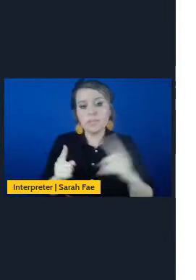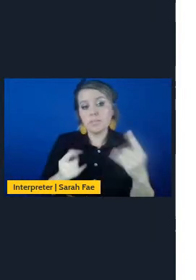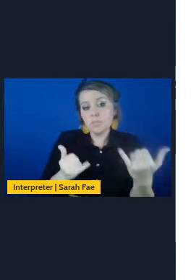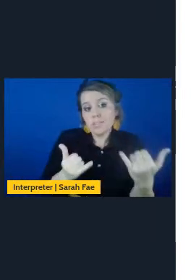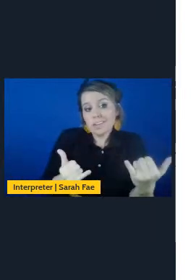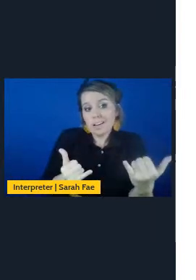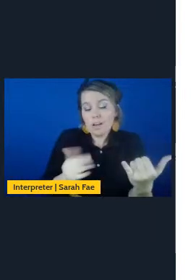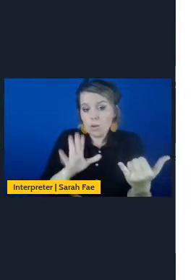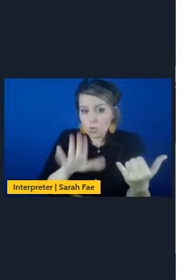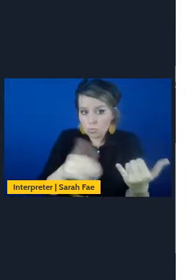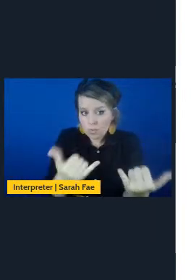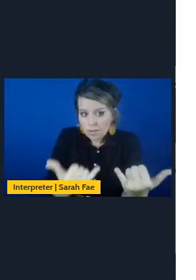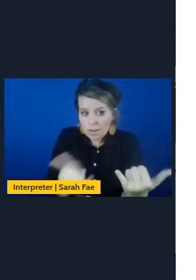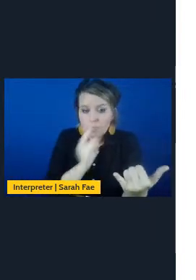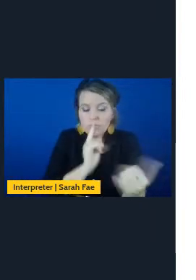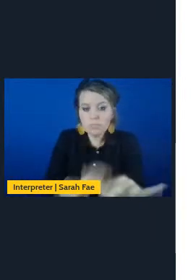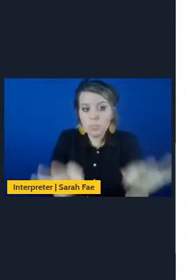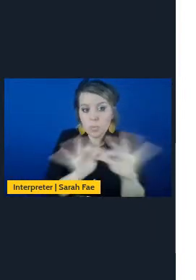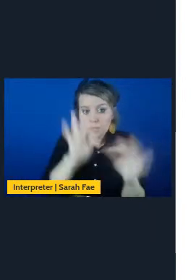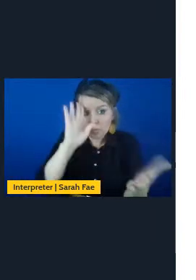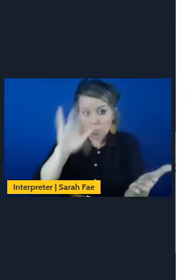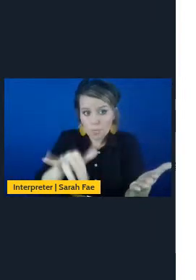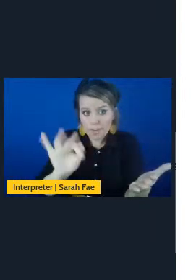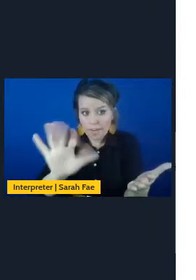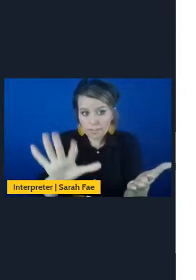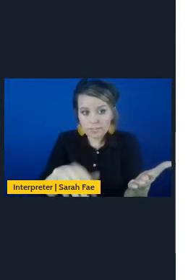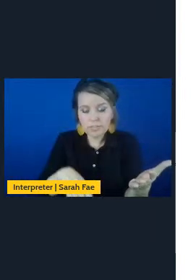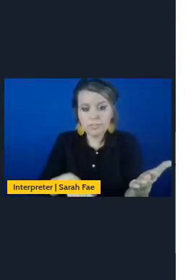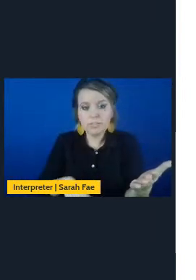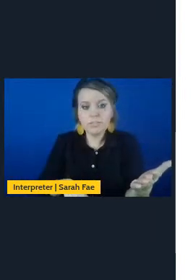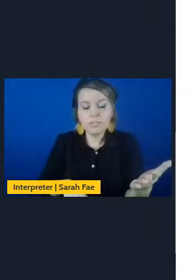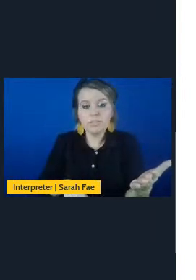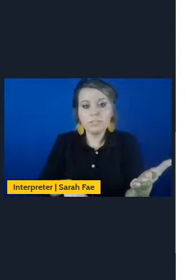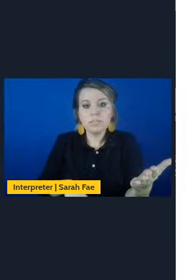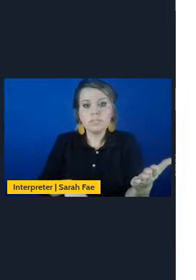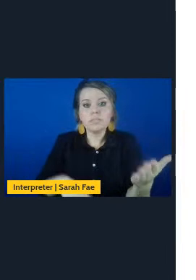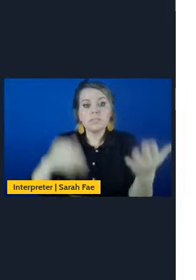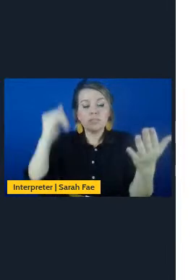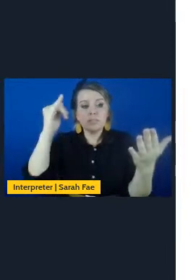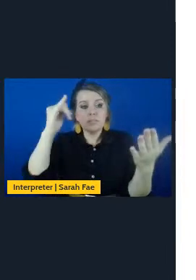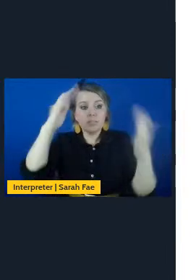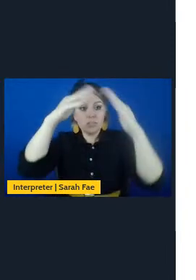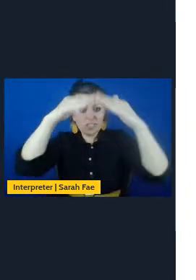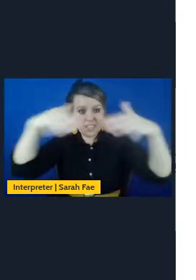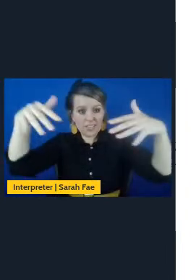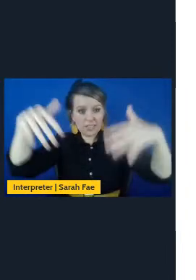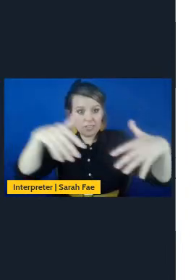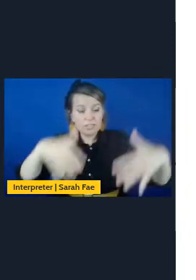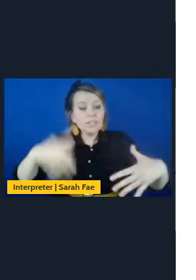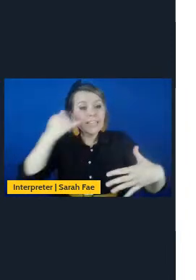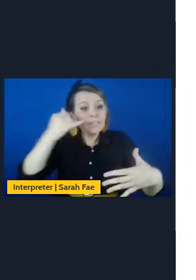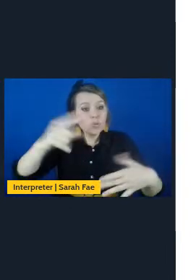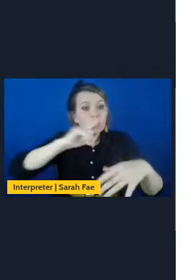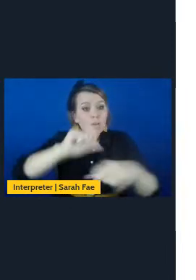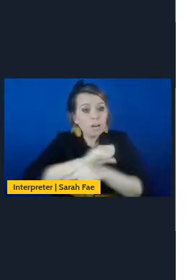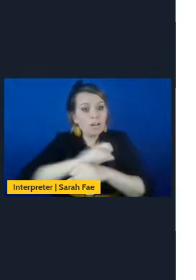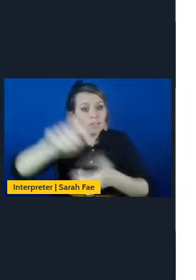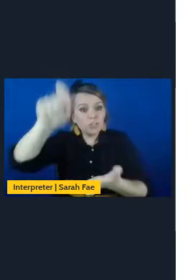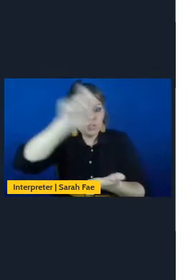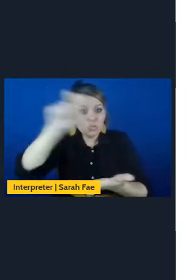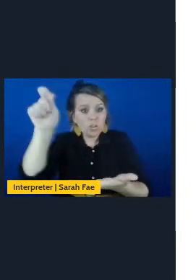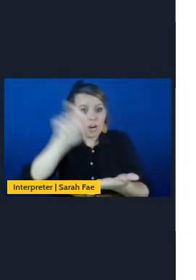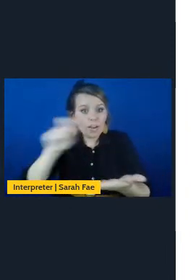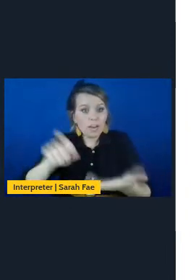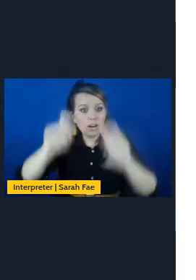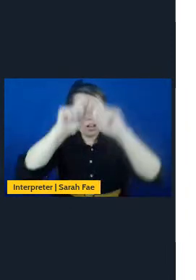it's important to note that drawing this flows on technical level can help you validate your